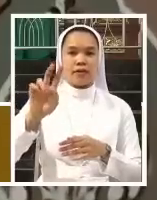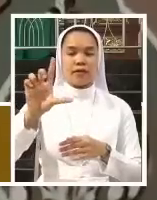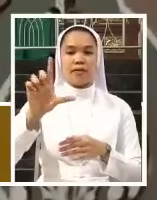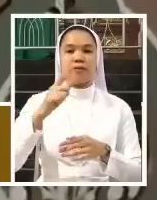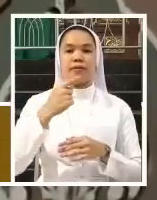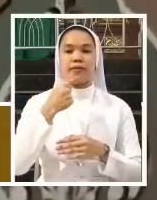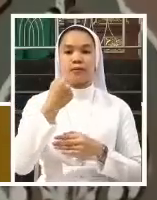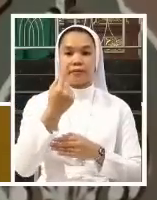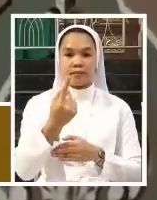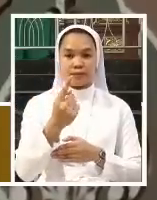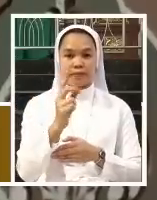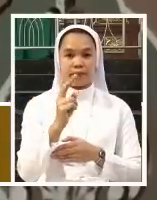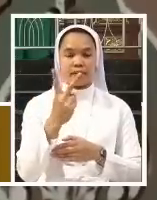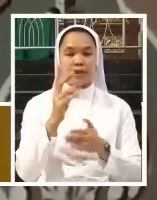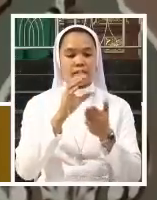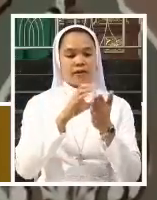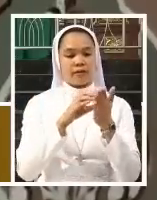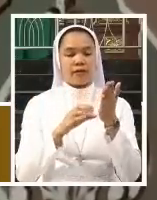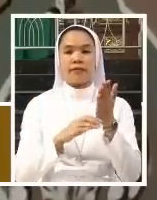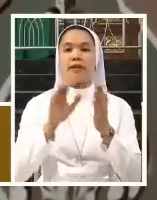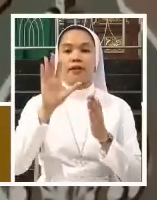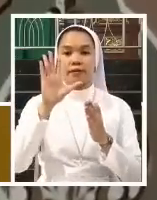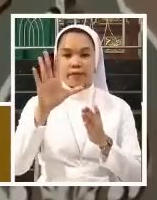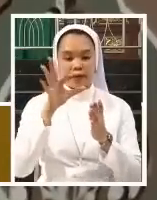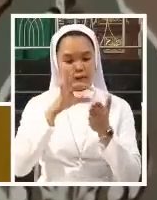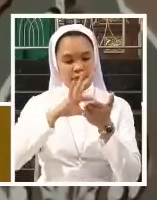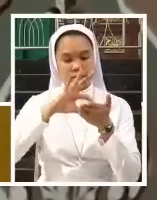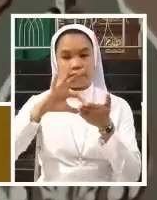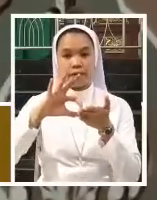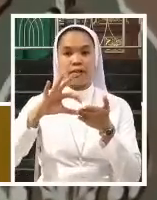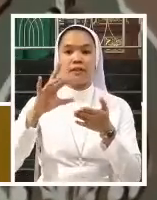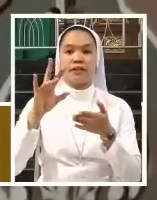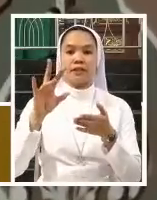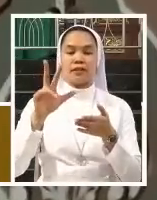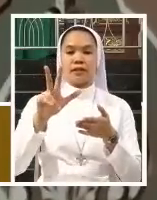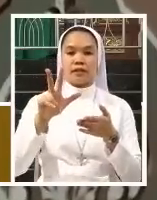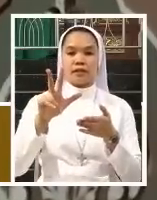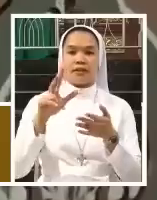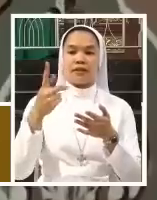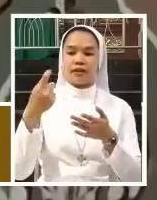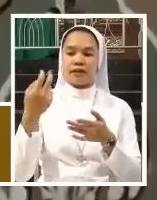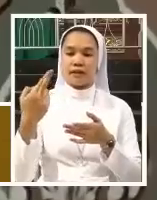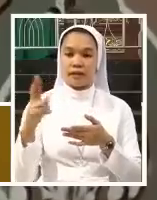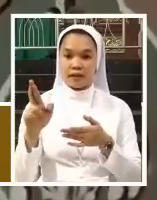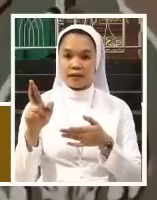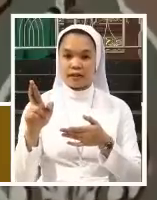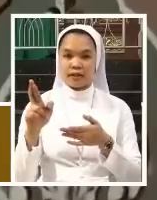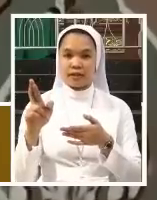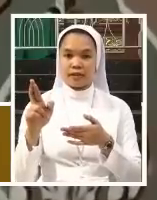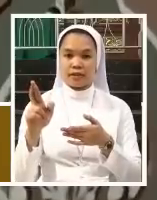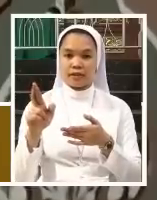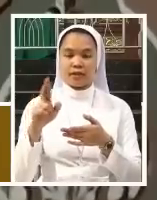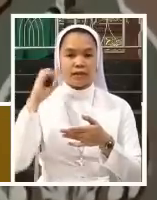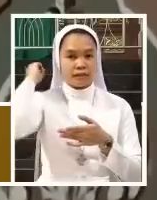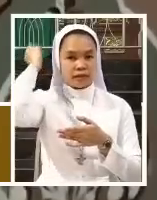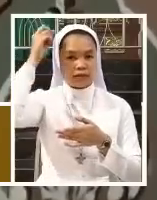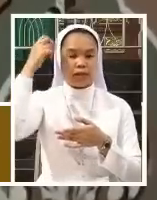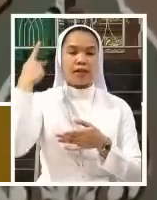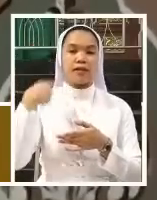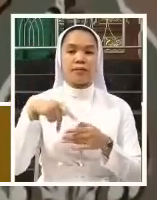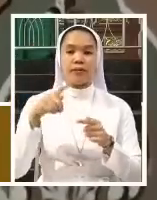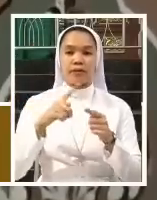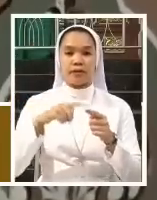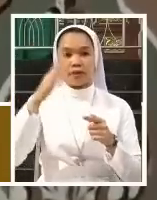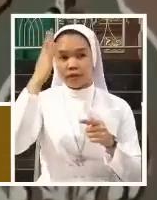of Corinth, chapter 5, verse 20, Duman sinabi ni San Pablo, aram